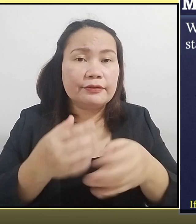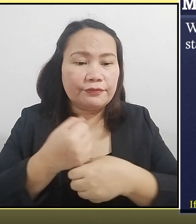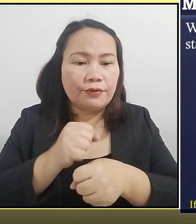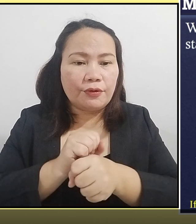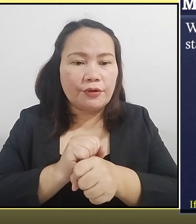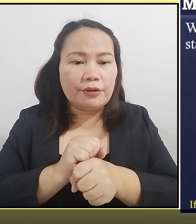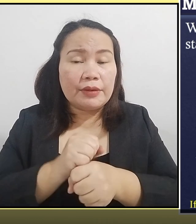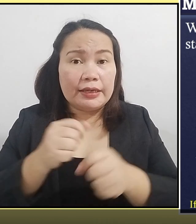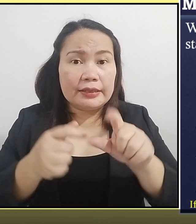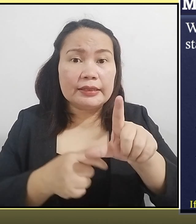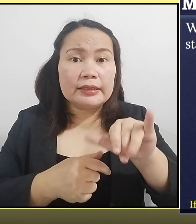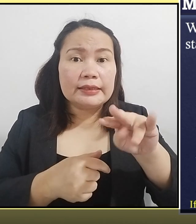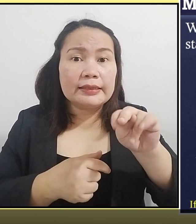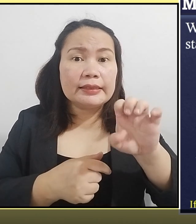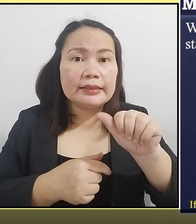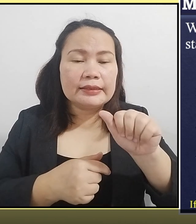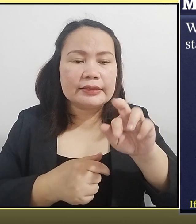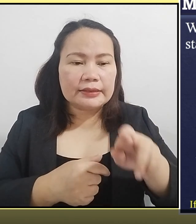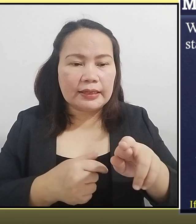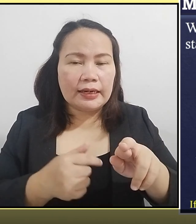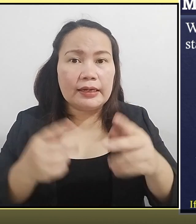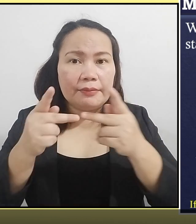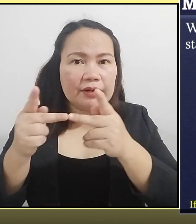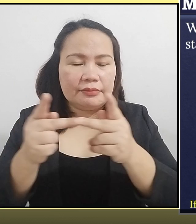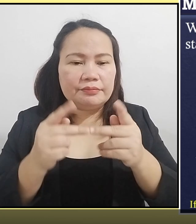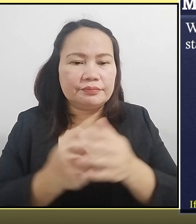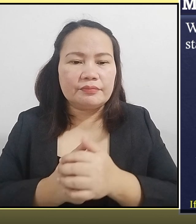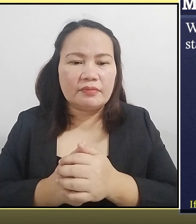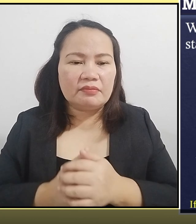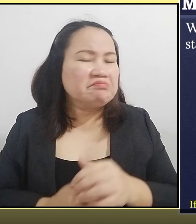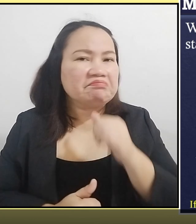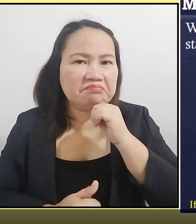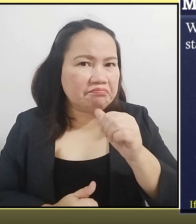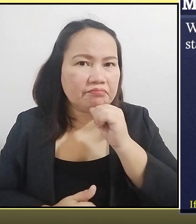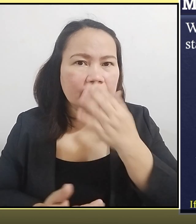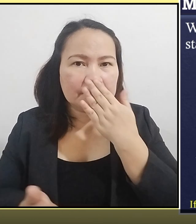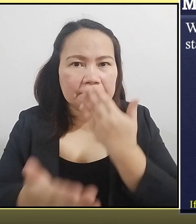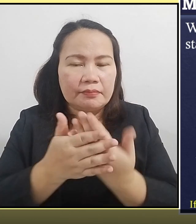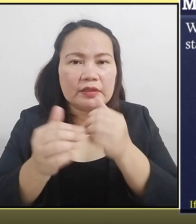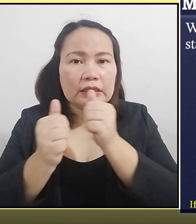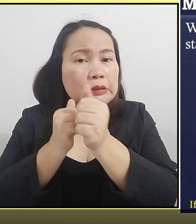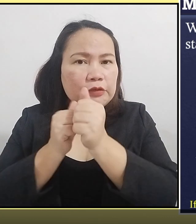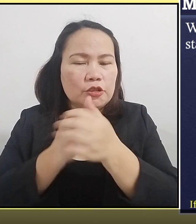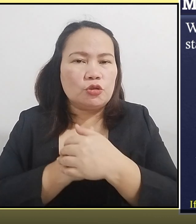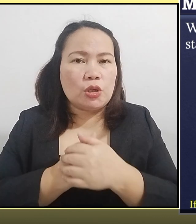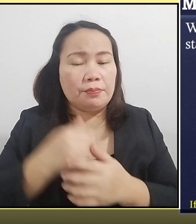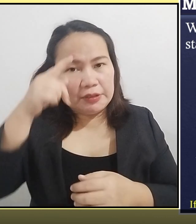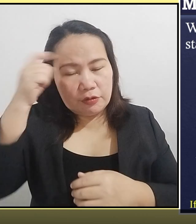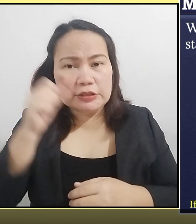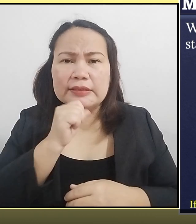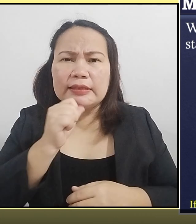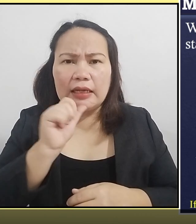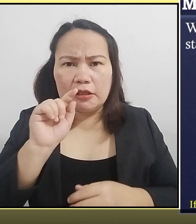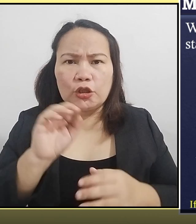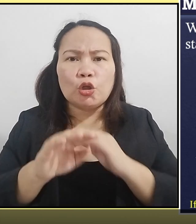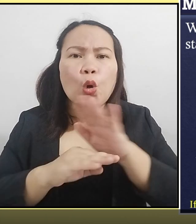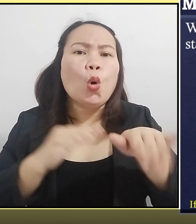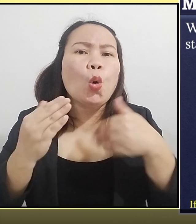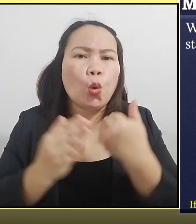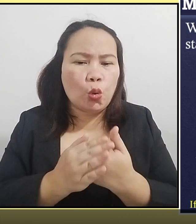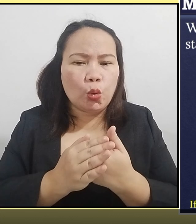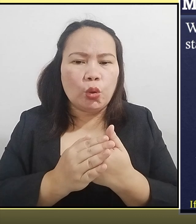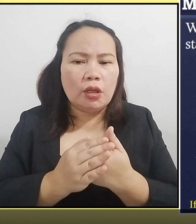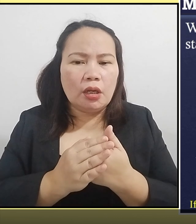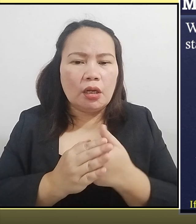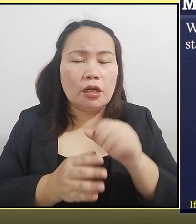Not a good definition. Why? Because not all supplementary angles form a linear pair. So